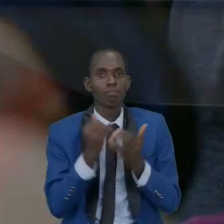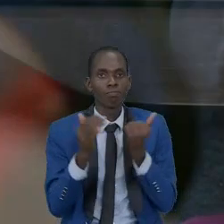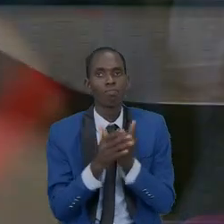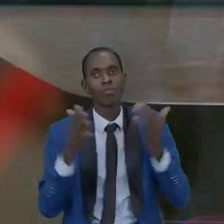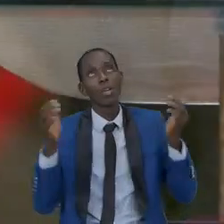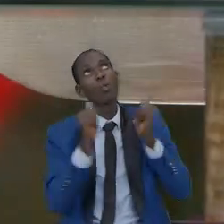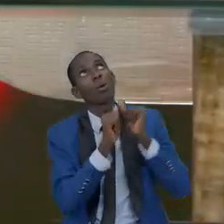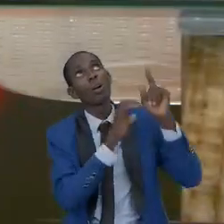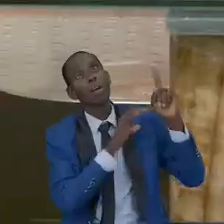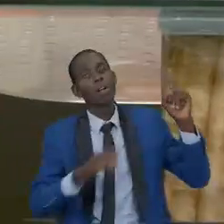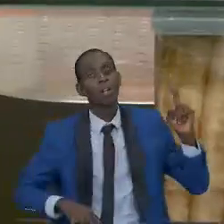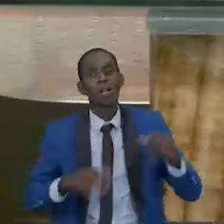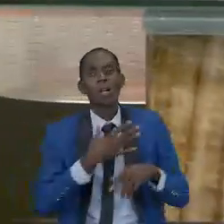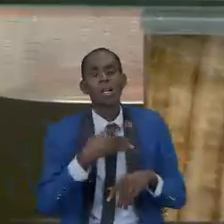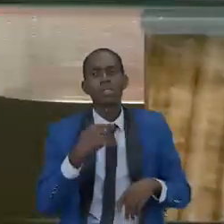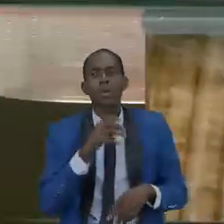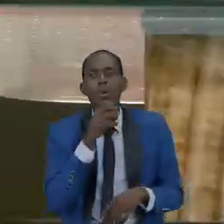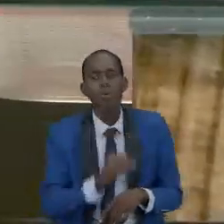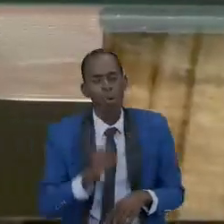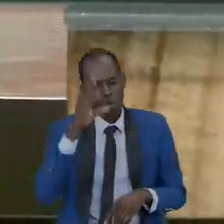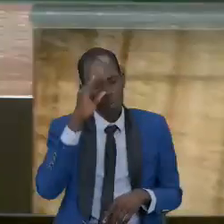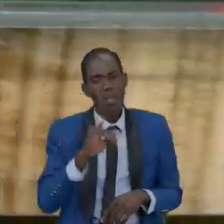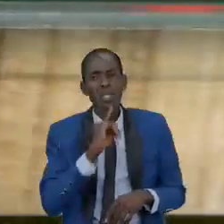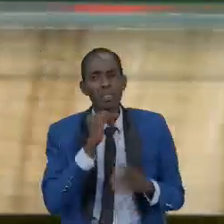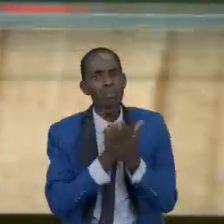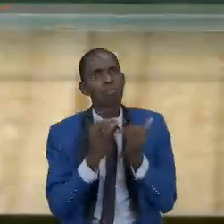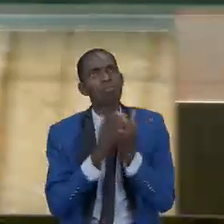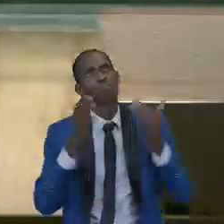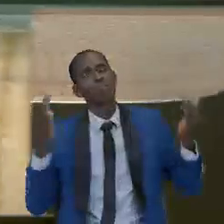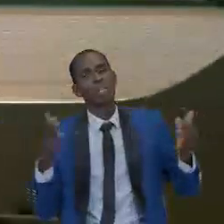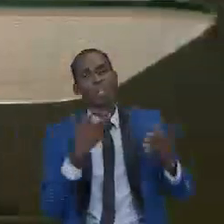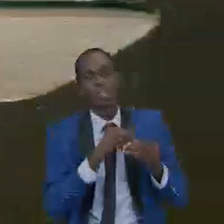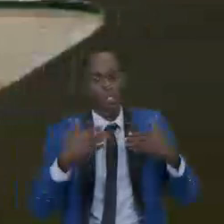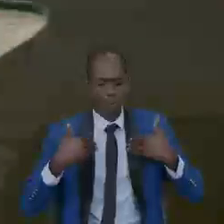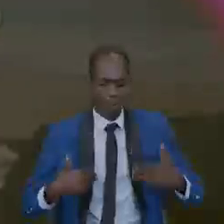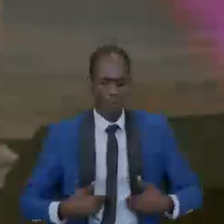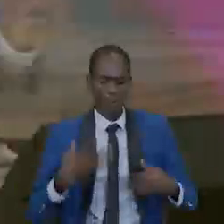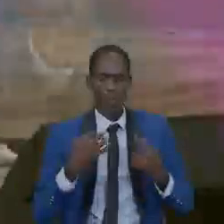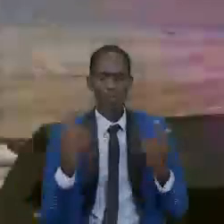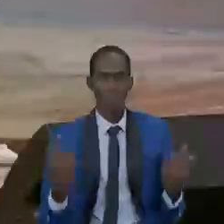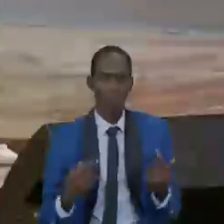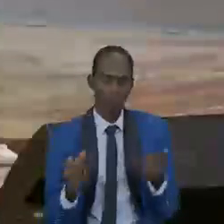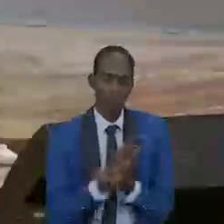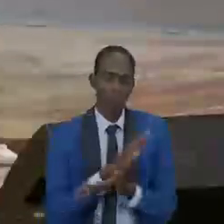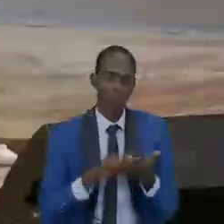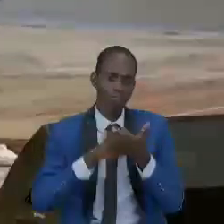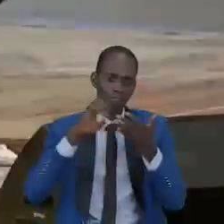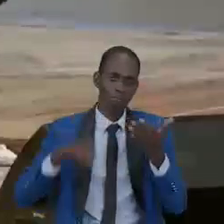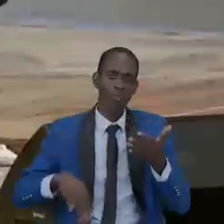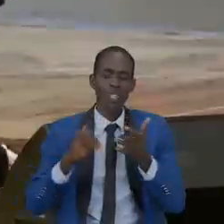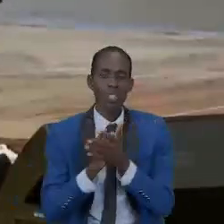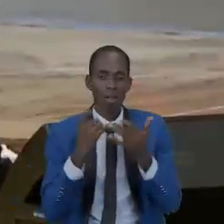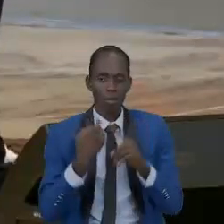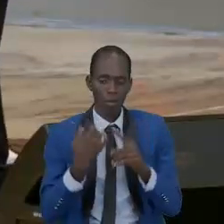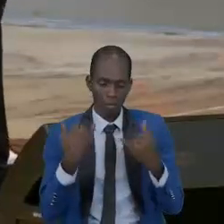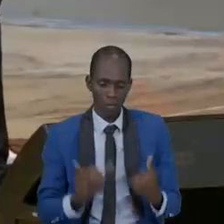with Christ, and the old man is crucified, and the body of sin destroyed, that